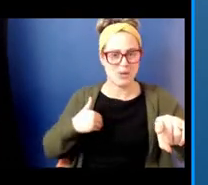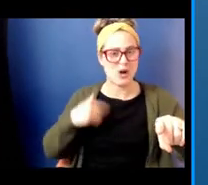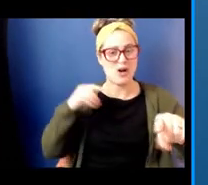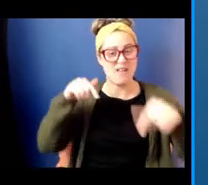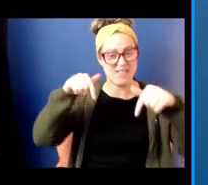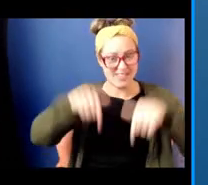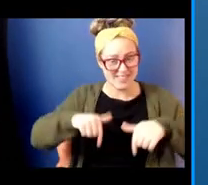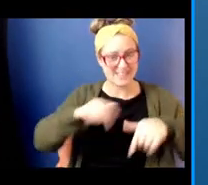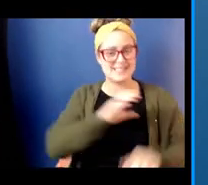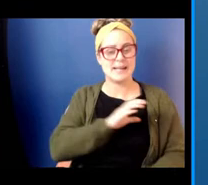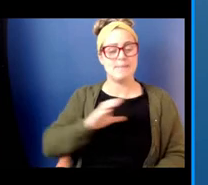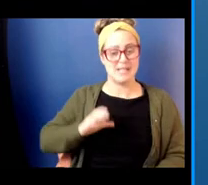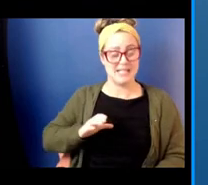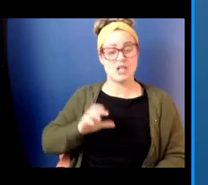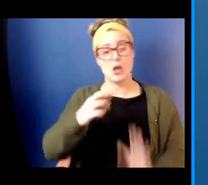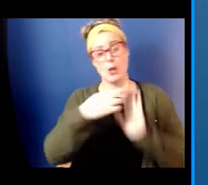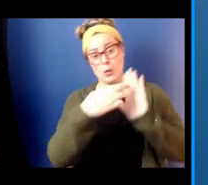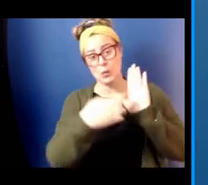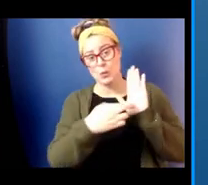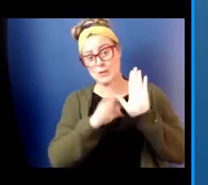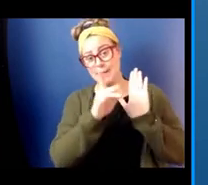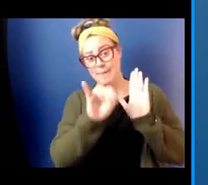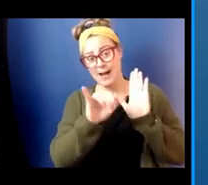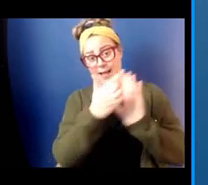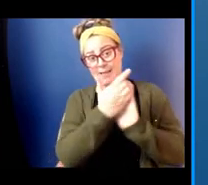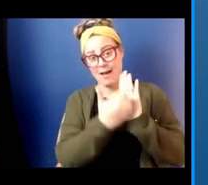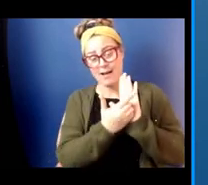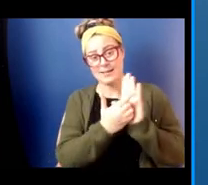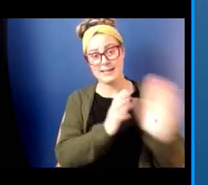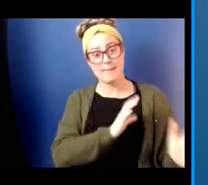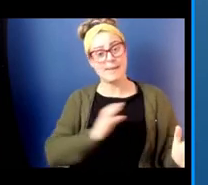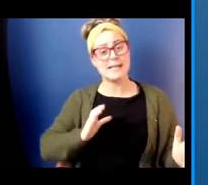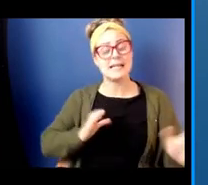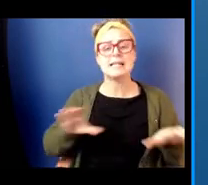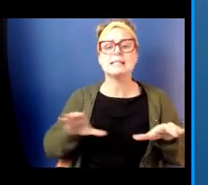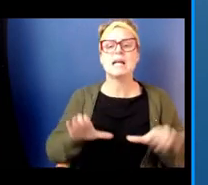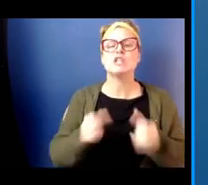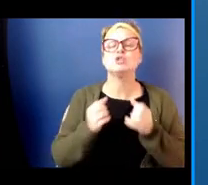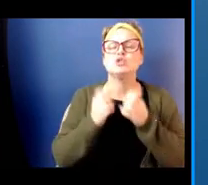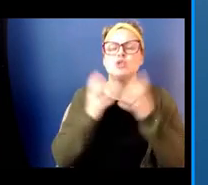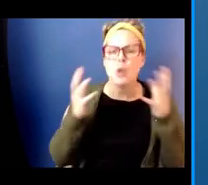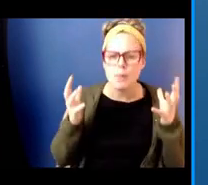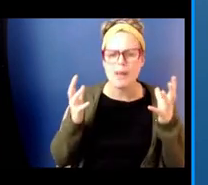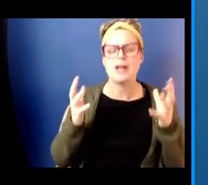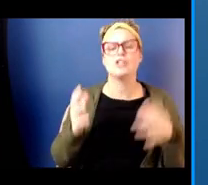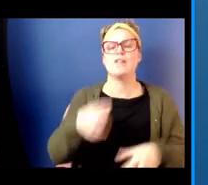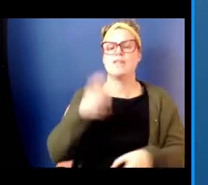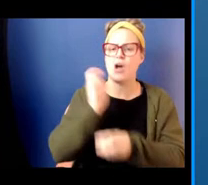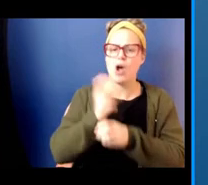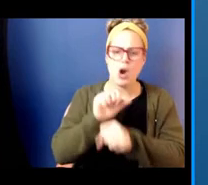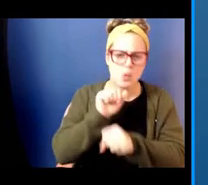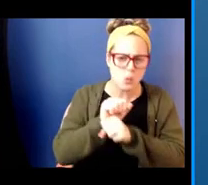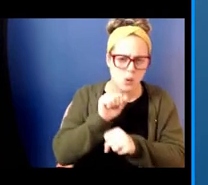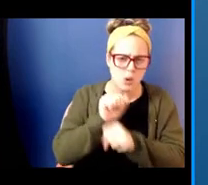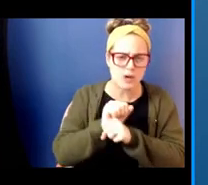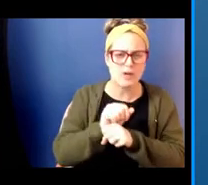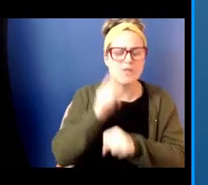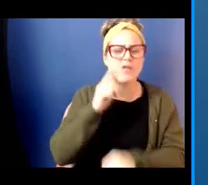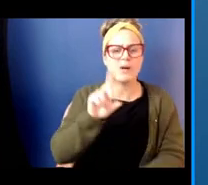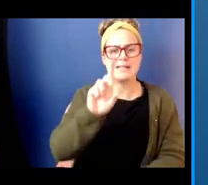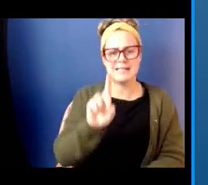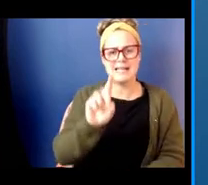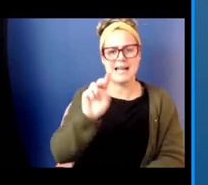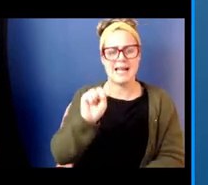bylaws committee is does so much of the heart and hard work of the DNC uh you know